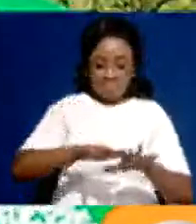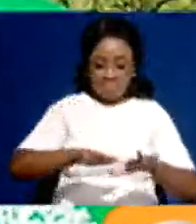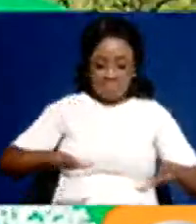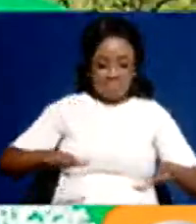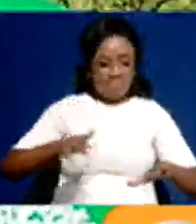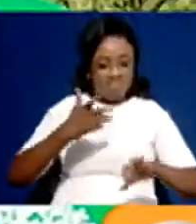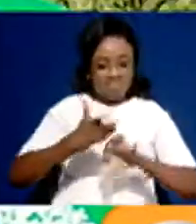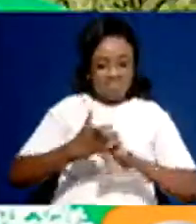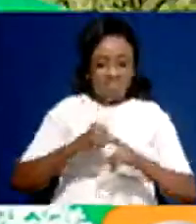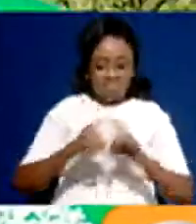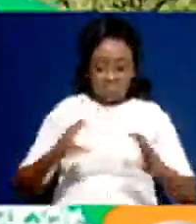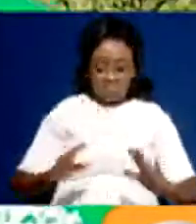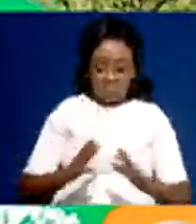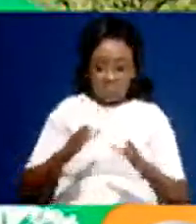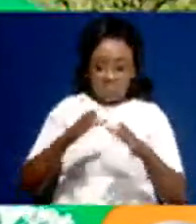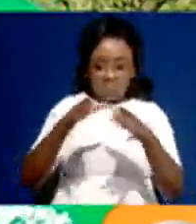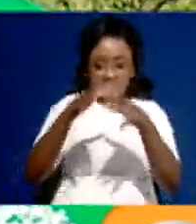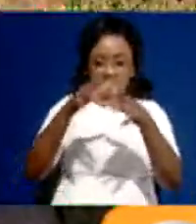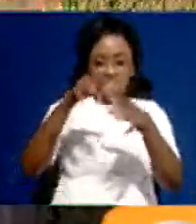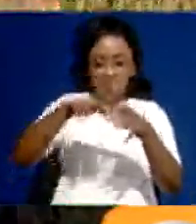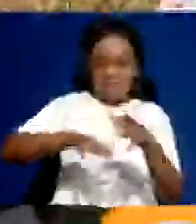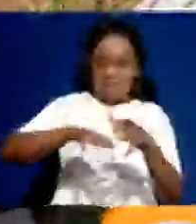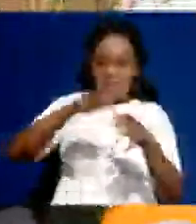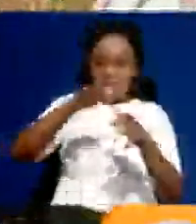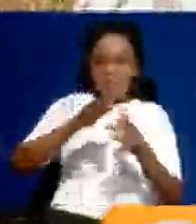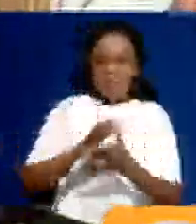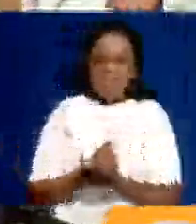gardens are taking advantage of.